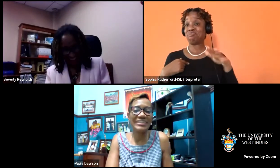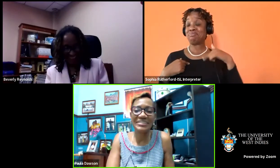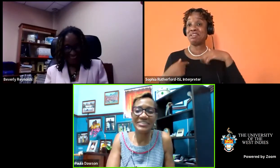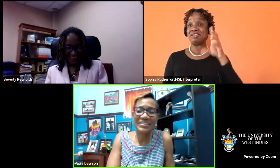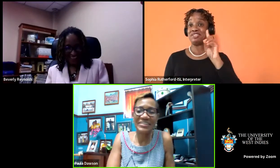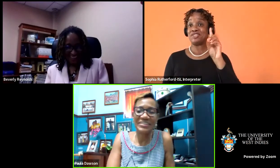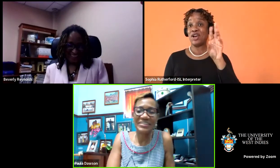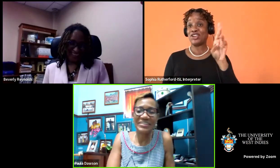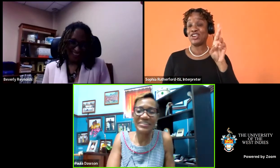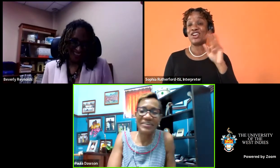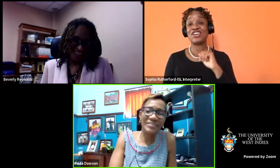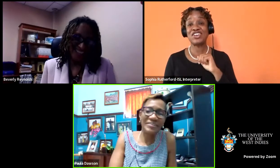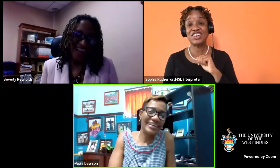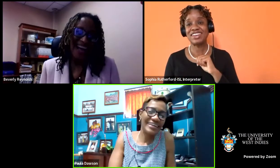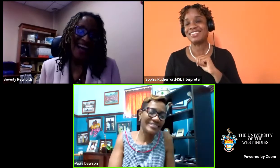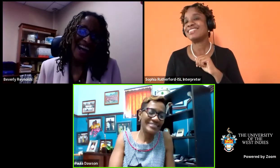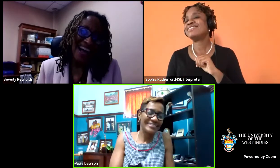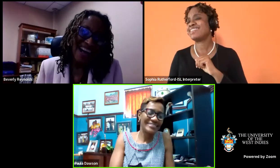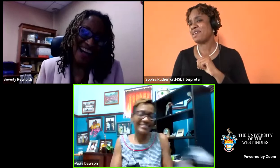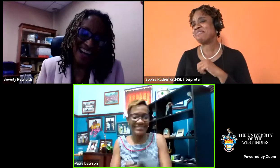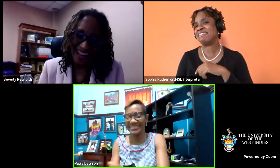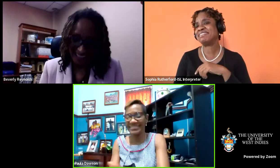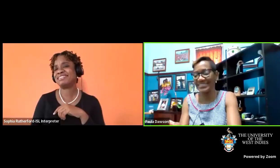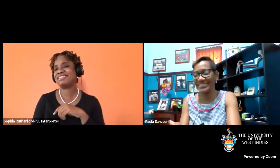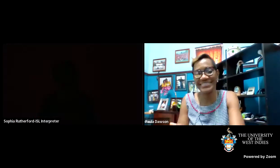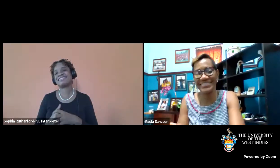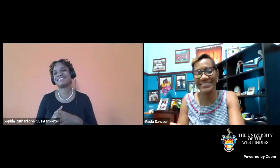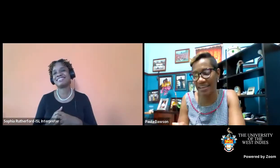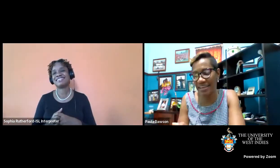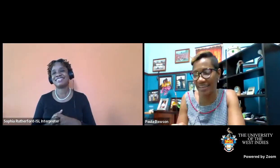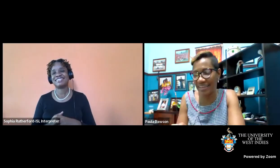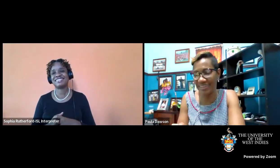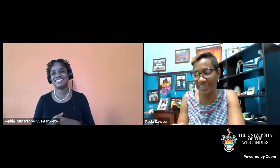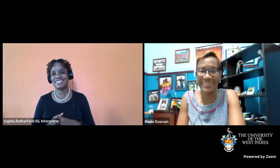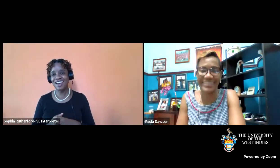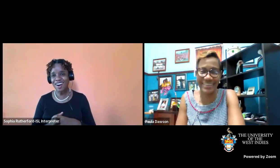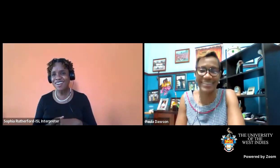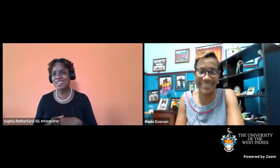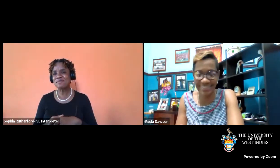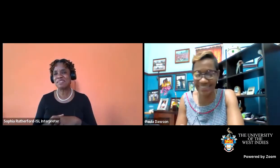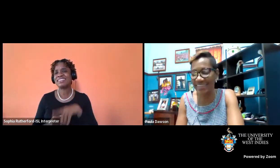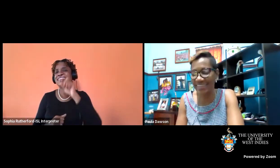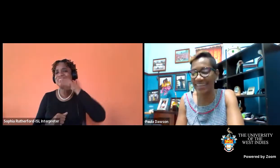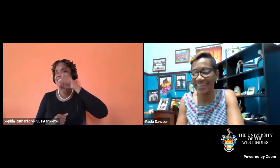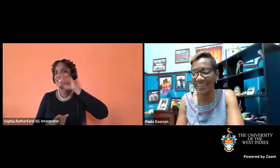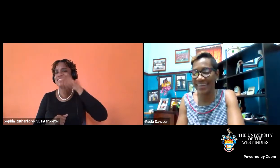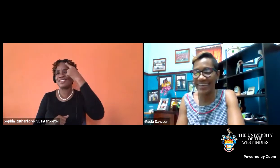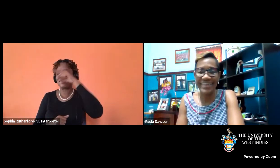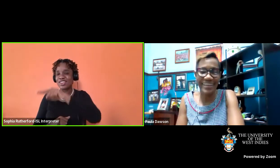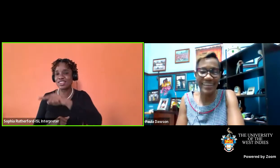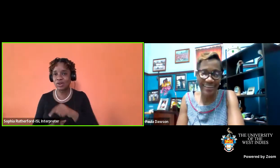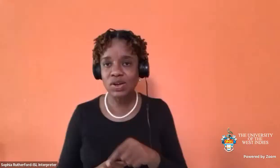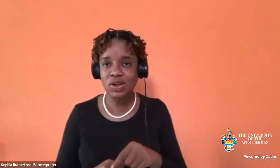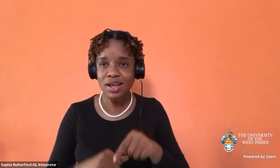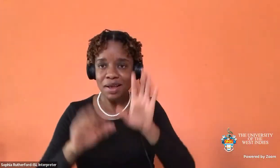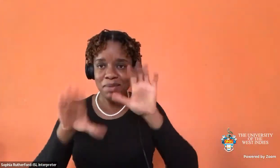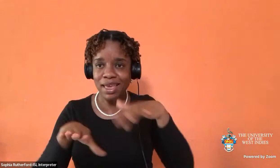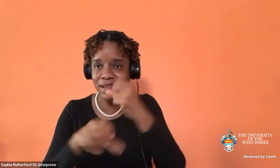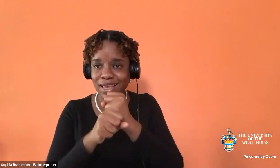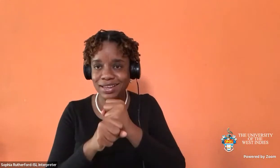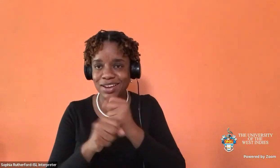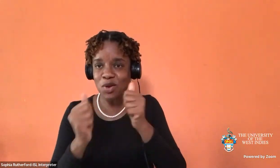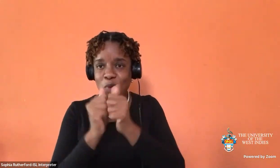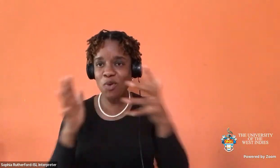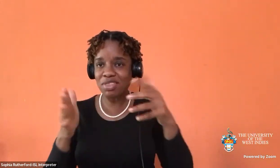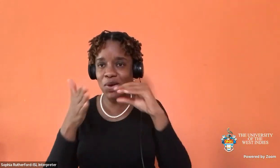You deserve it. I deserve it. Can I get it without studying? I would love that, you know,